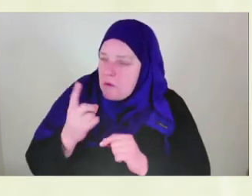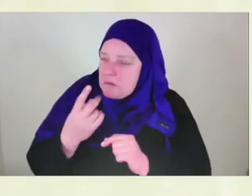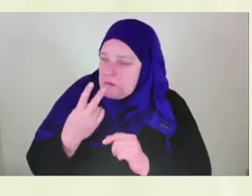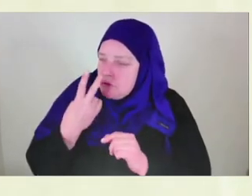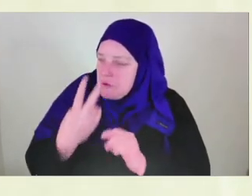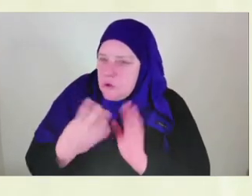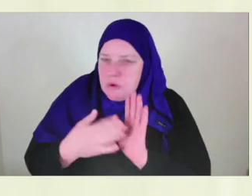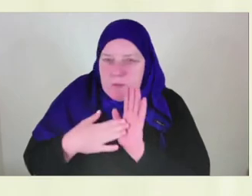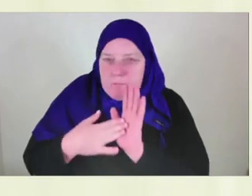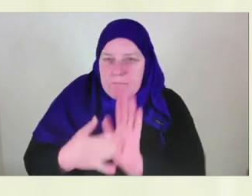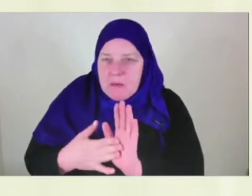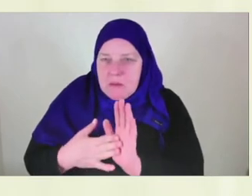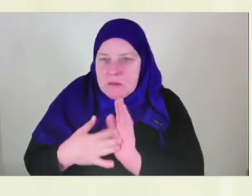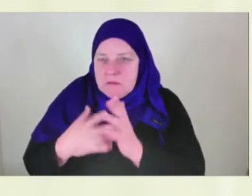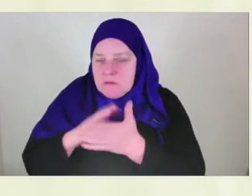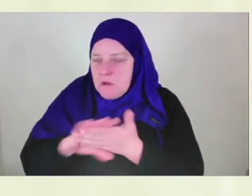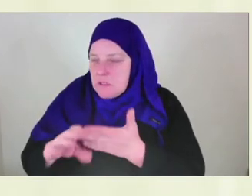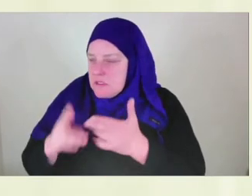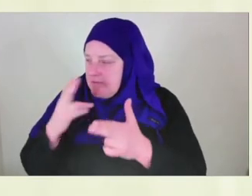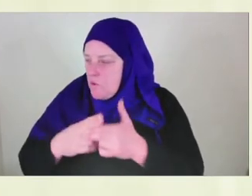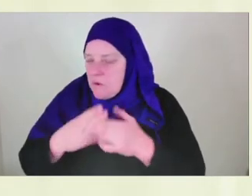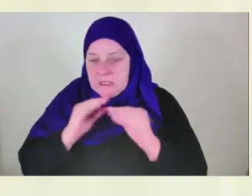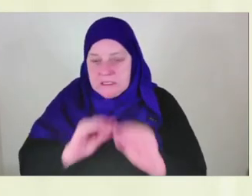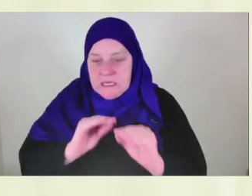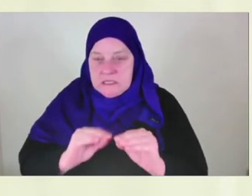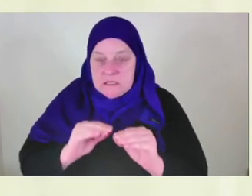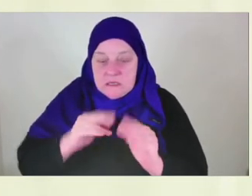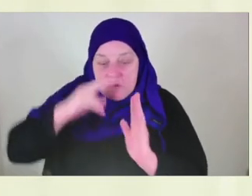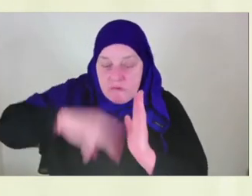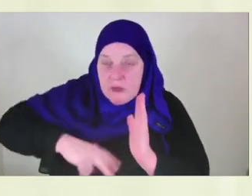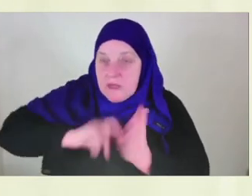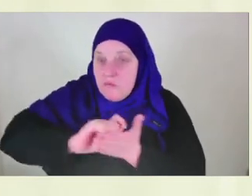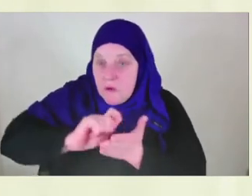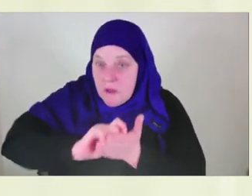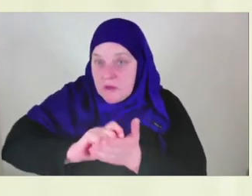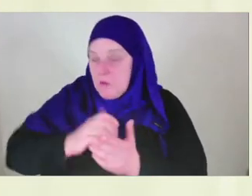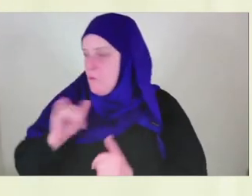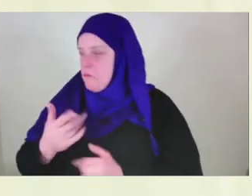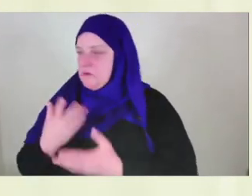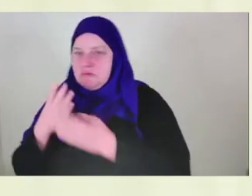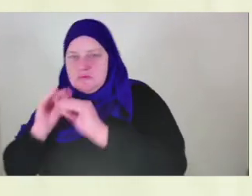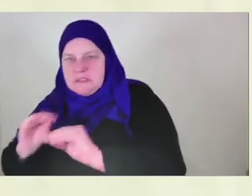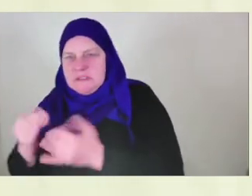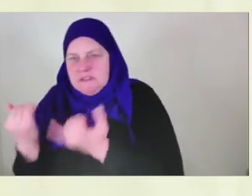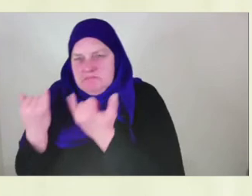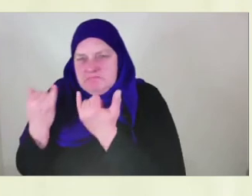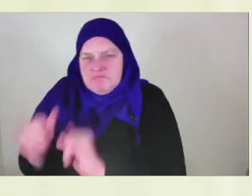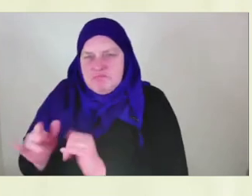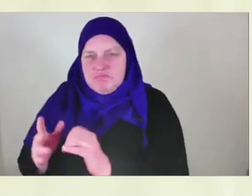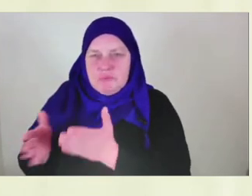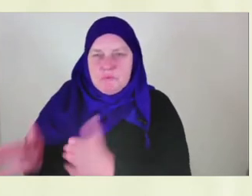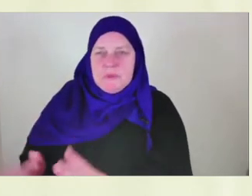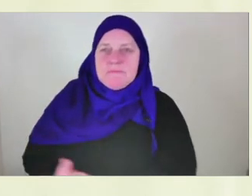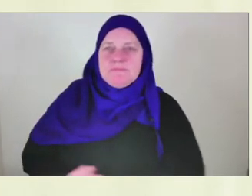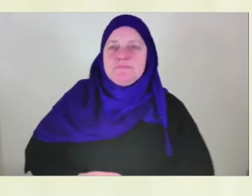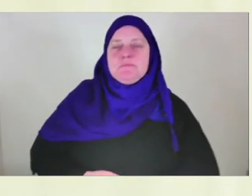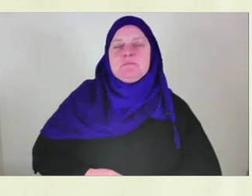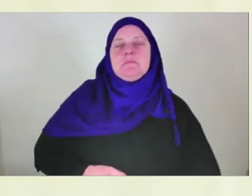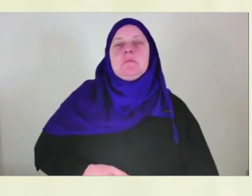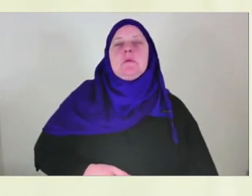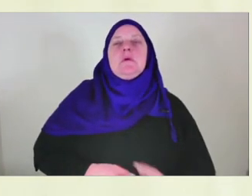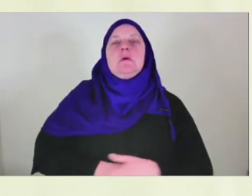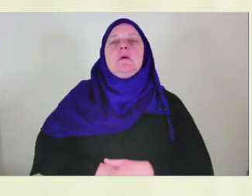or numeracy. You don't understand what they're actually using it for. So we could give you this, but what we do in Islam, we actually tell you what it's used